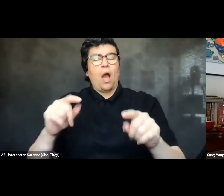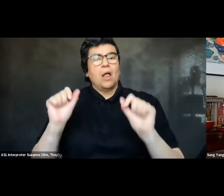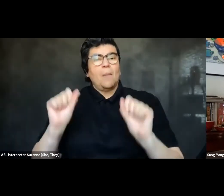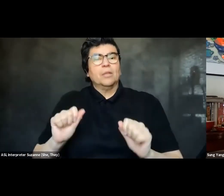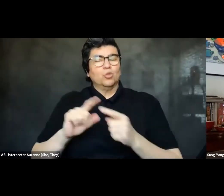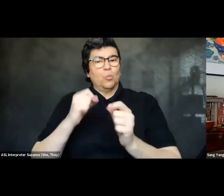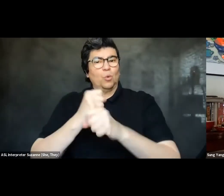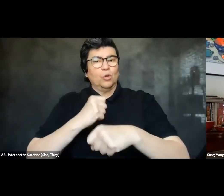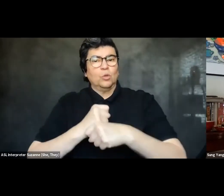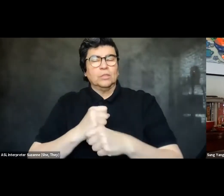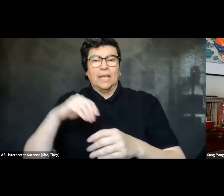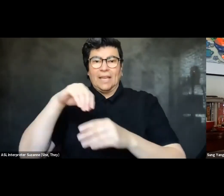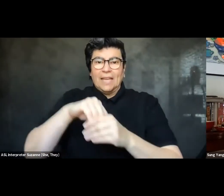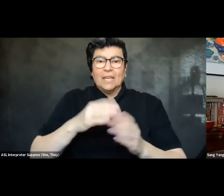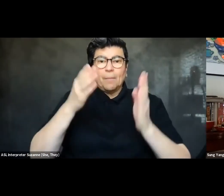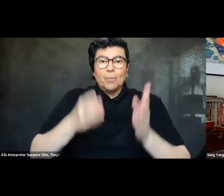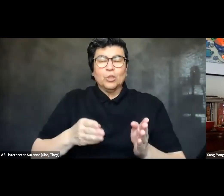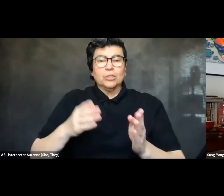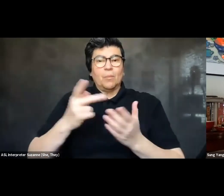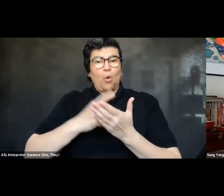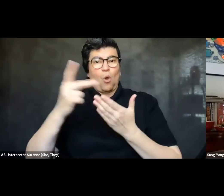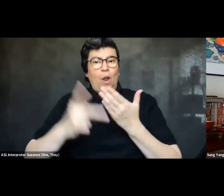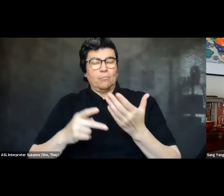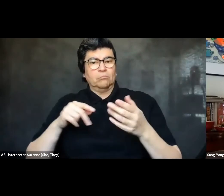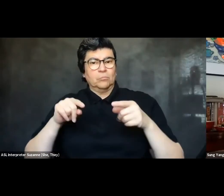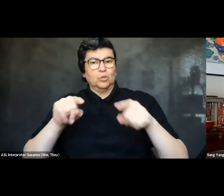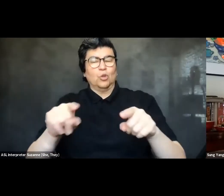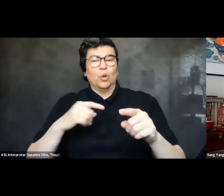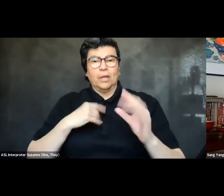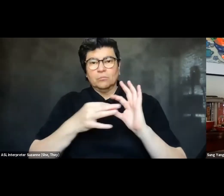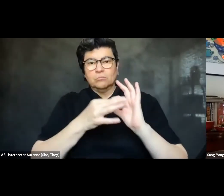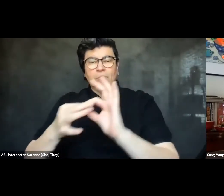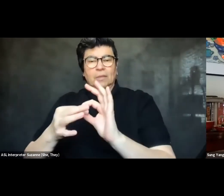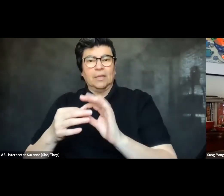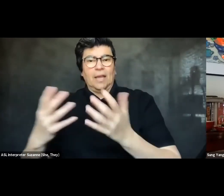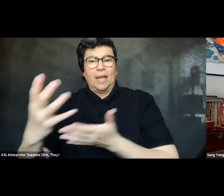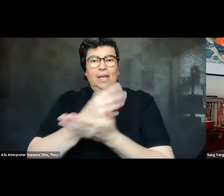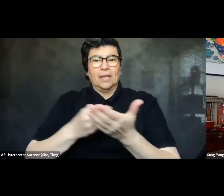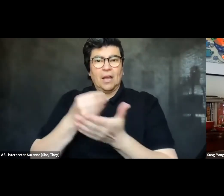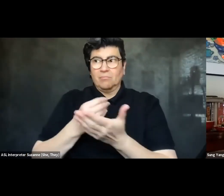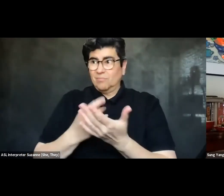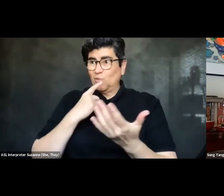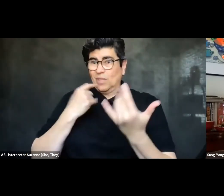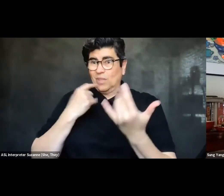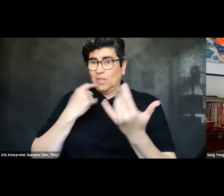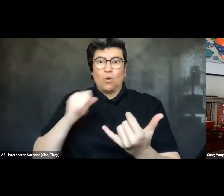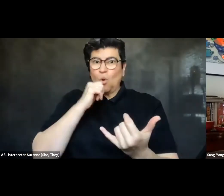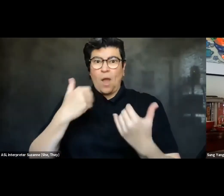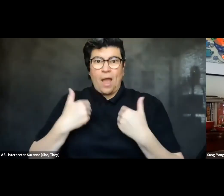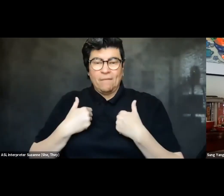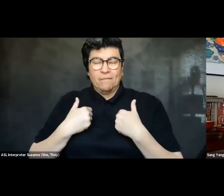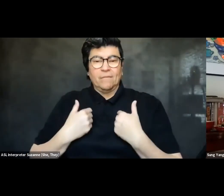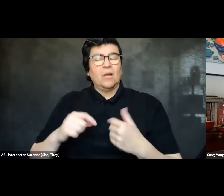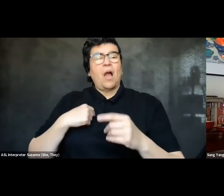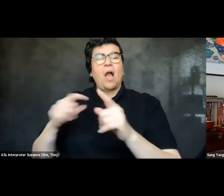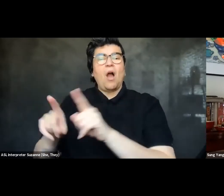to produce in-person programming and the related earned income streams are currently non-existent. I